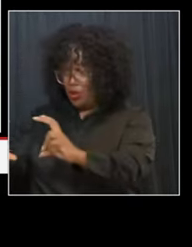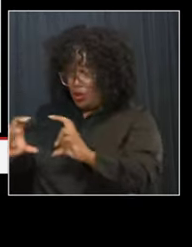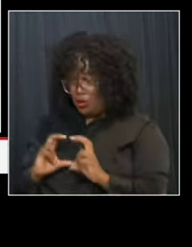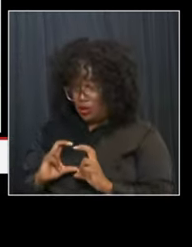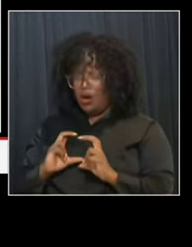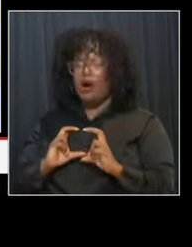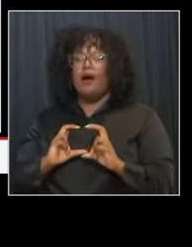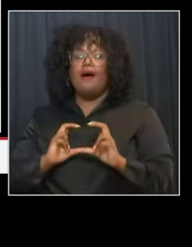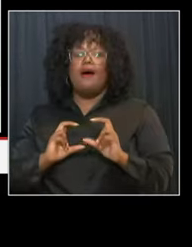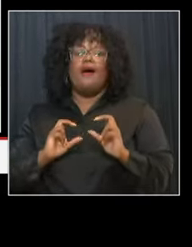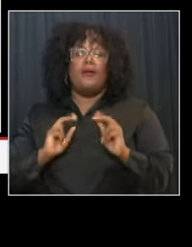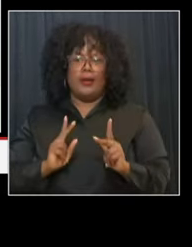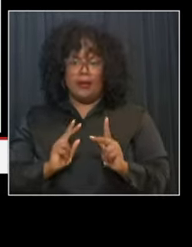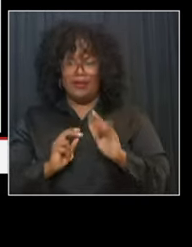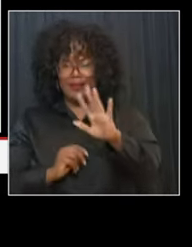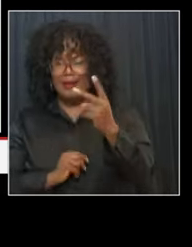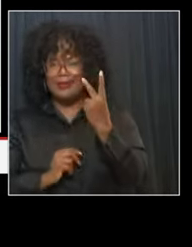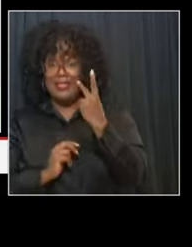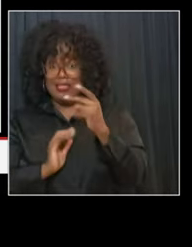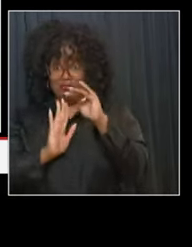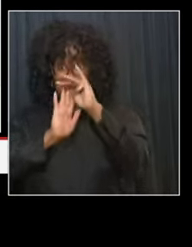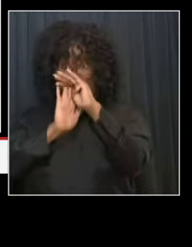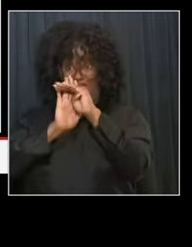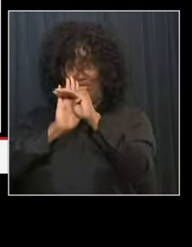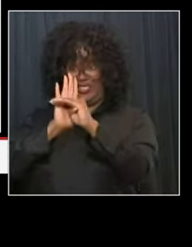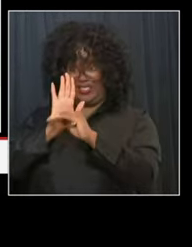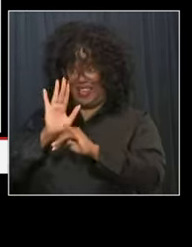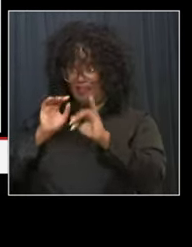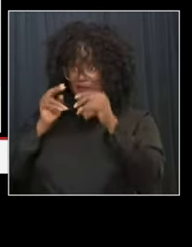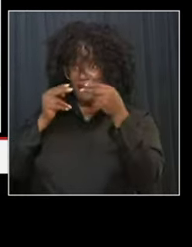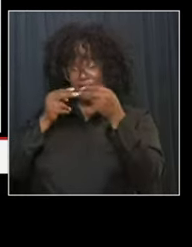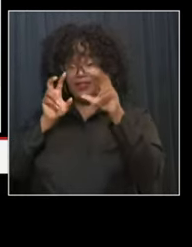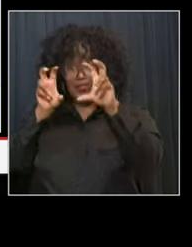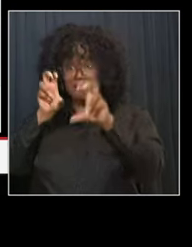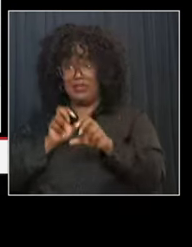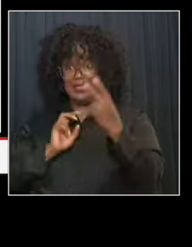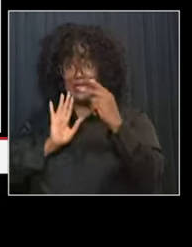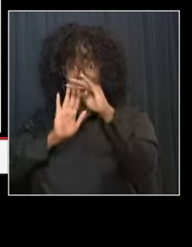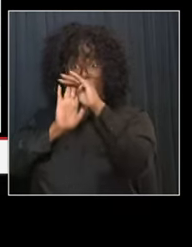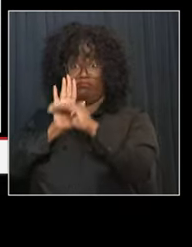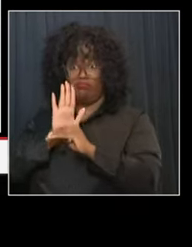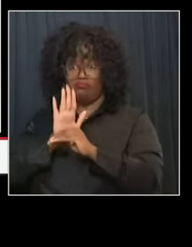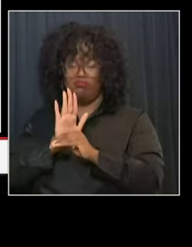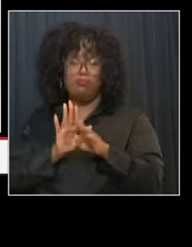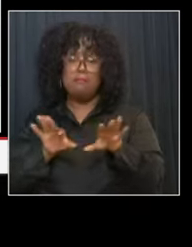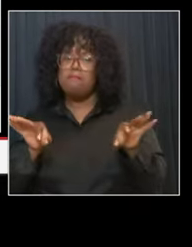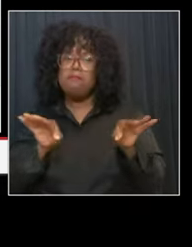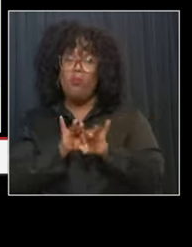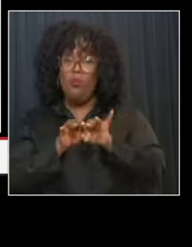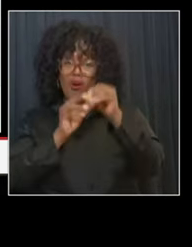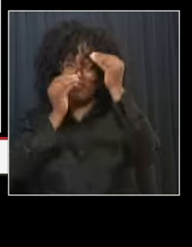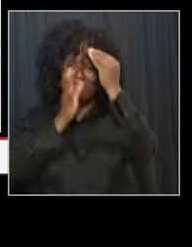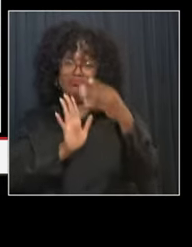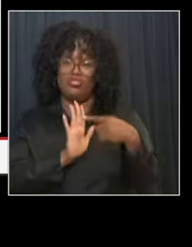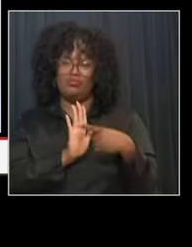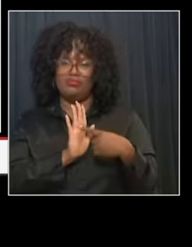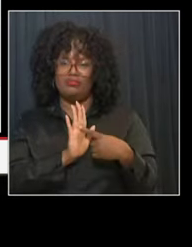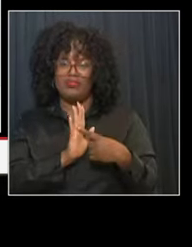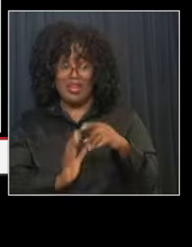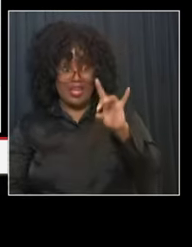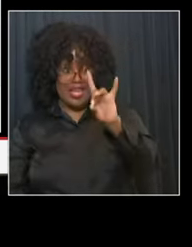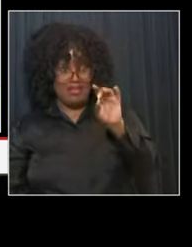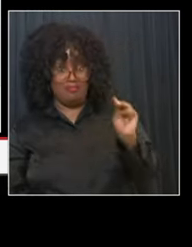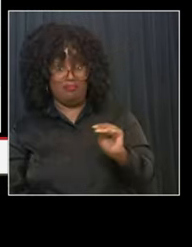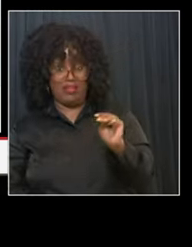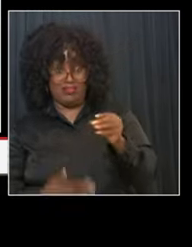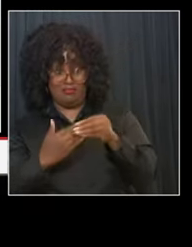those investments are in front of you. They're all significant. Certainly the $8 million that we're going to spend to